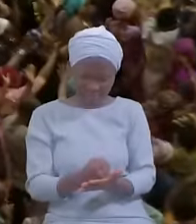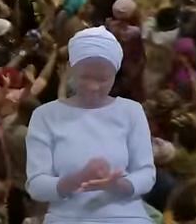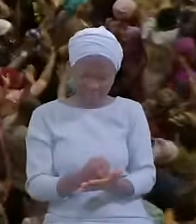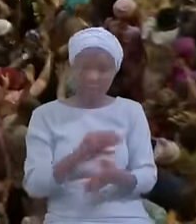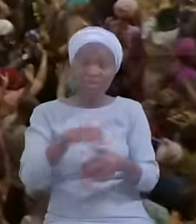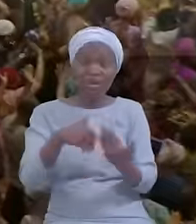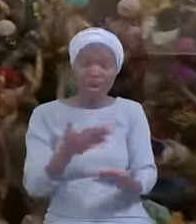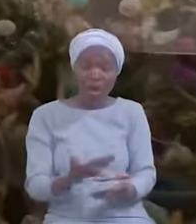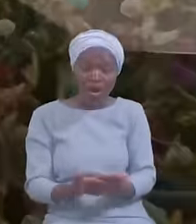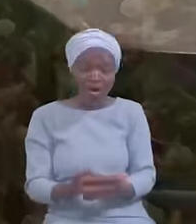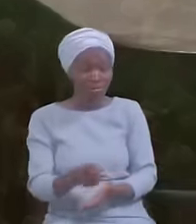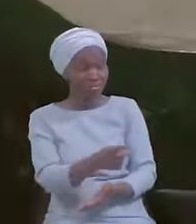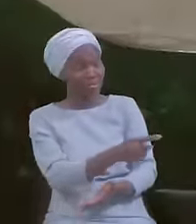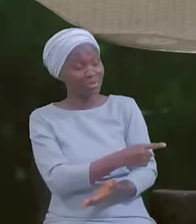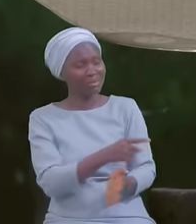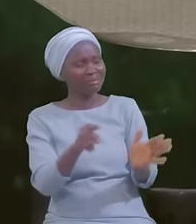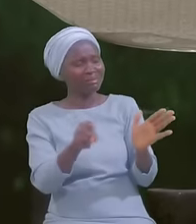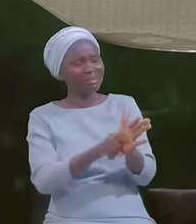All those